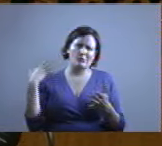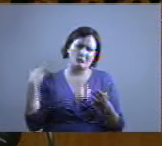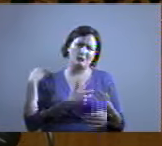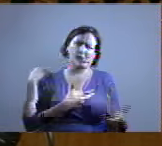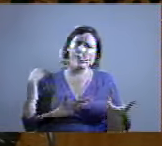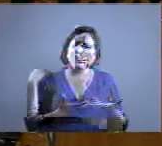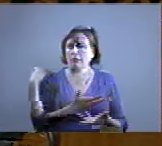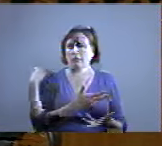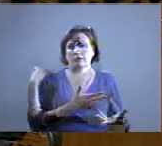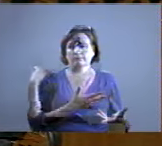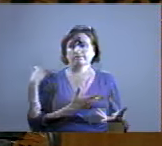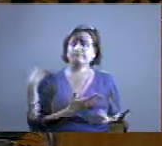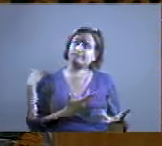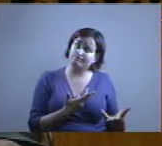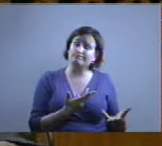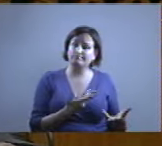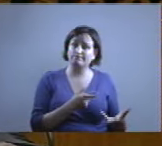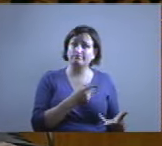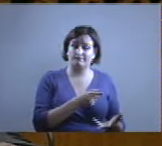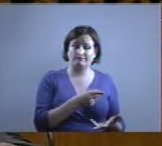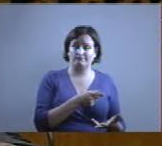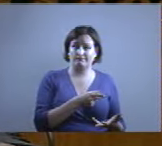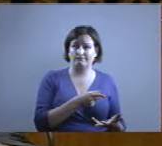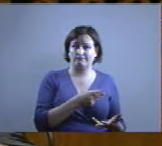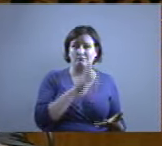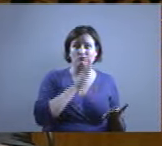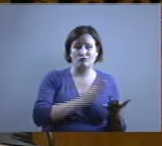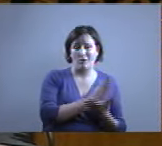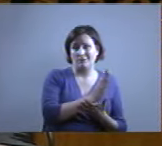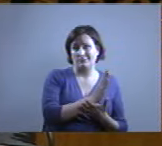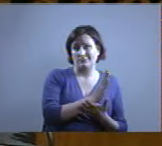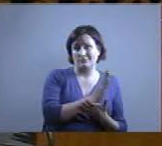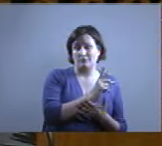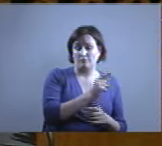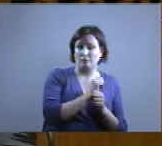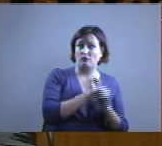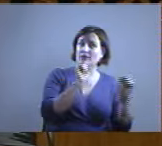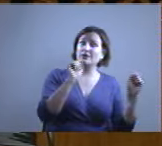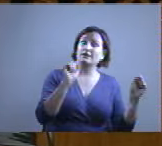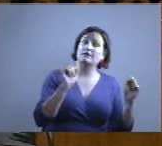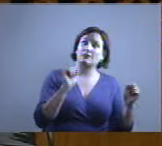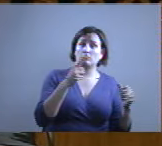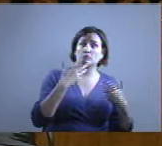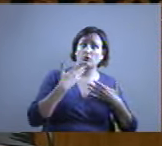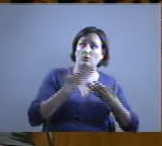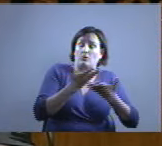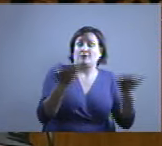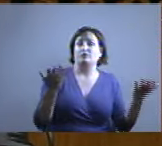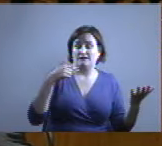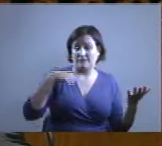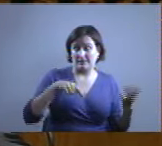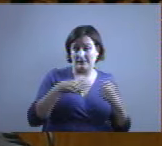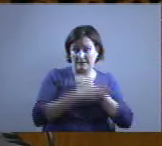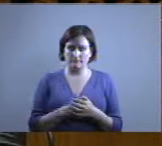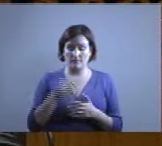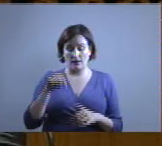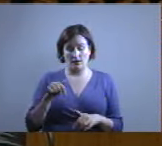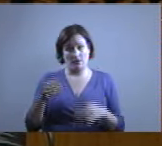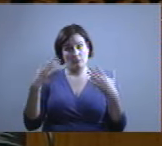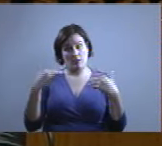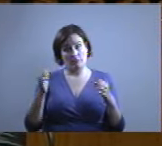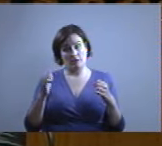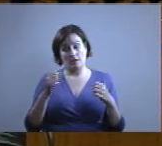Re-environment, they have been deprived their right to freedom of expression in this country.